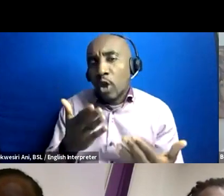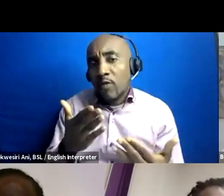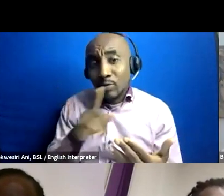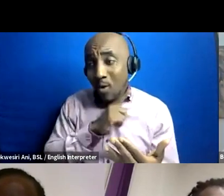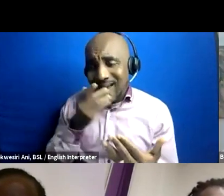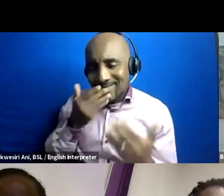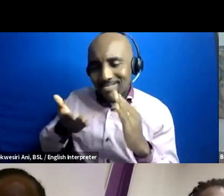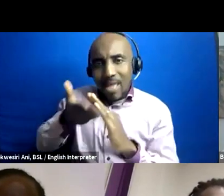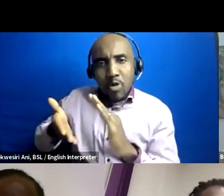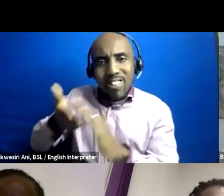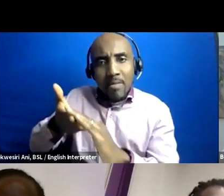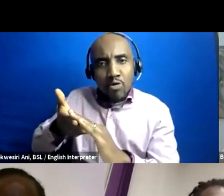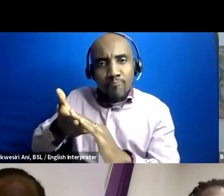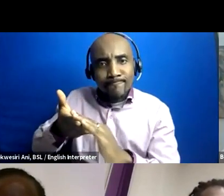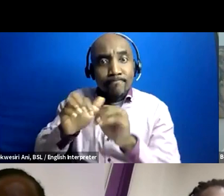stigma?